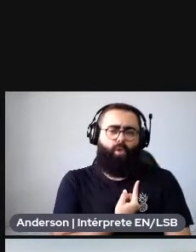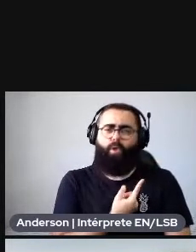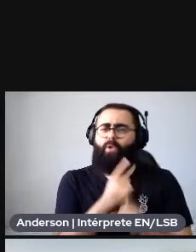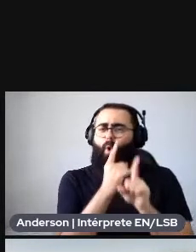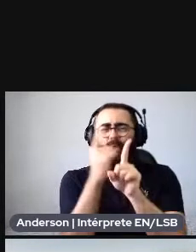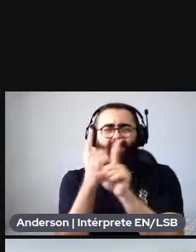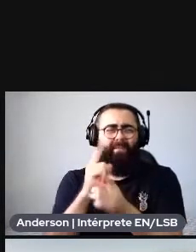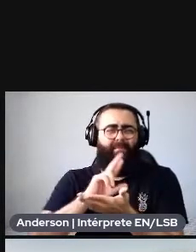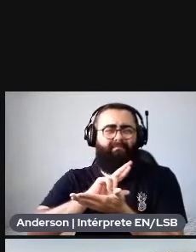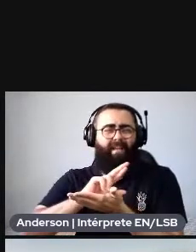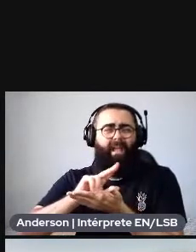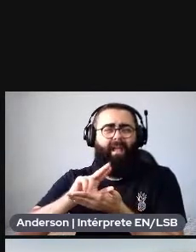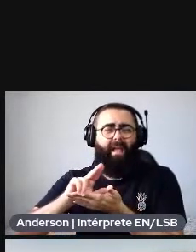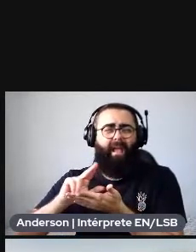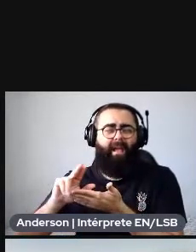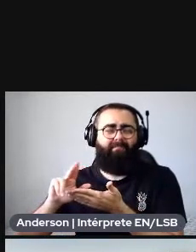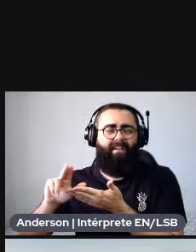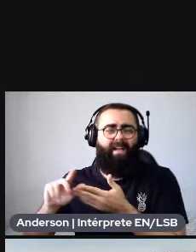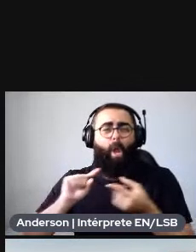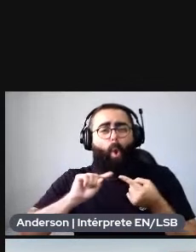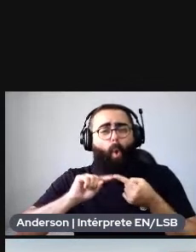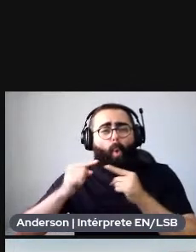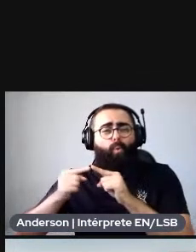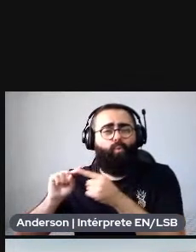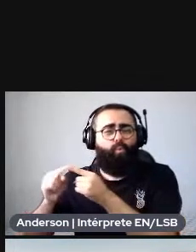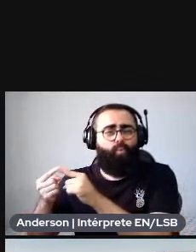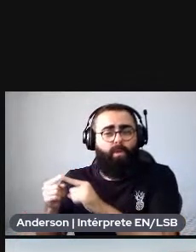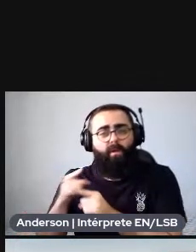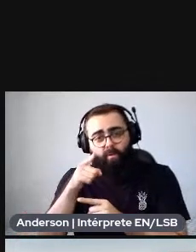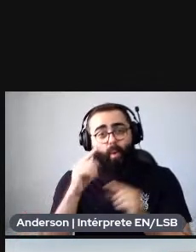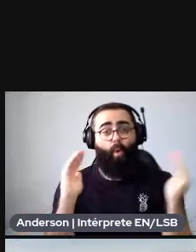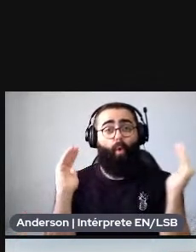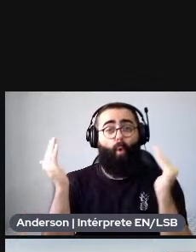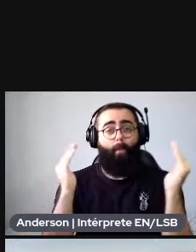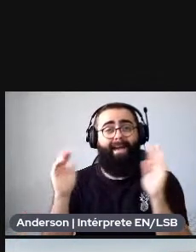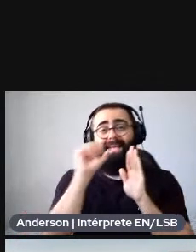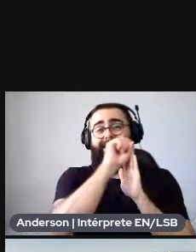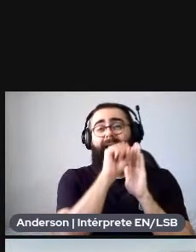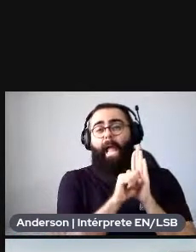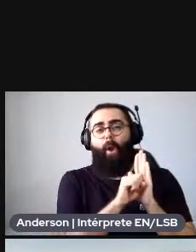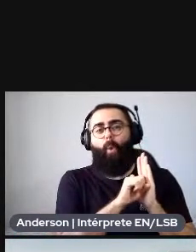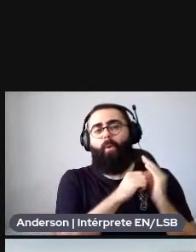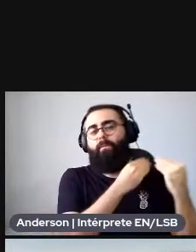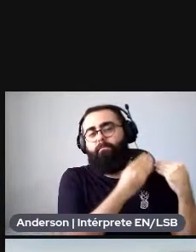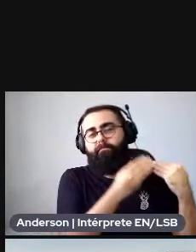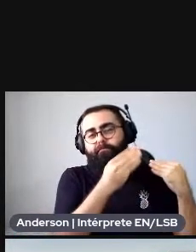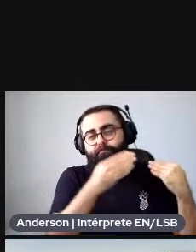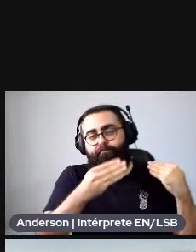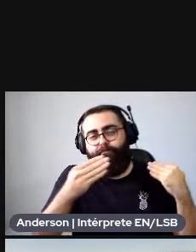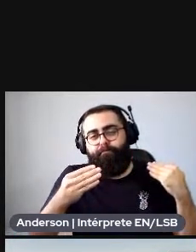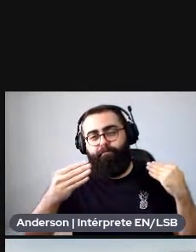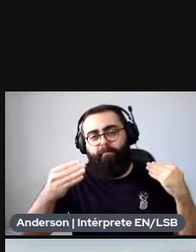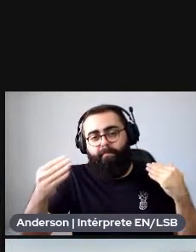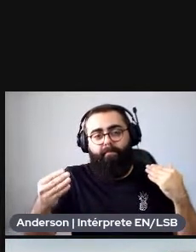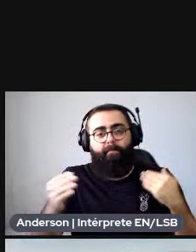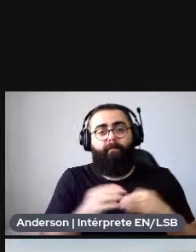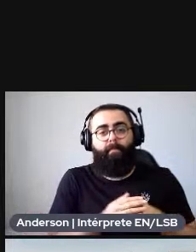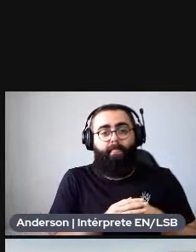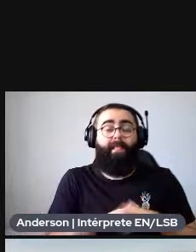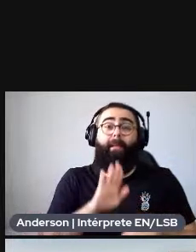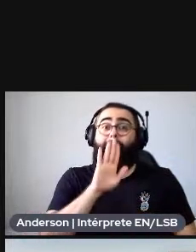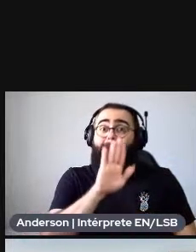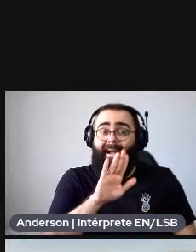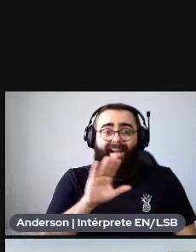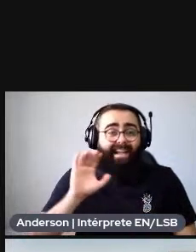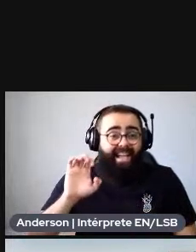and also if you compare the different centuries. And we already know that echar is the most frequent auxiliary, so that it